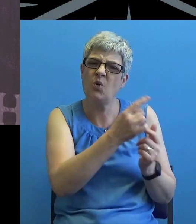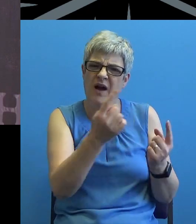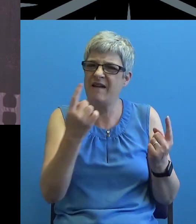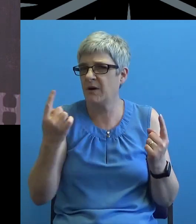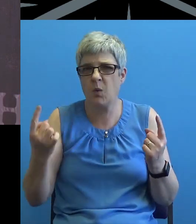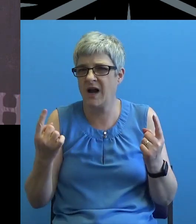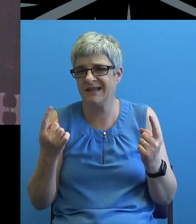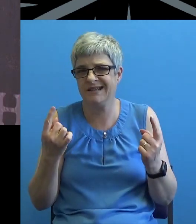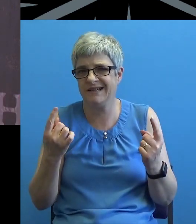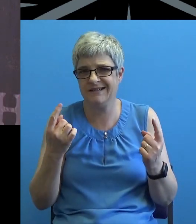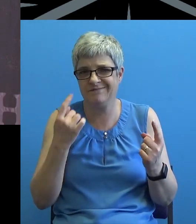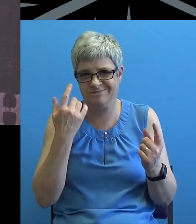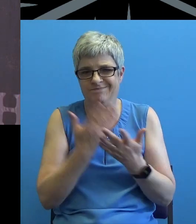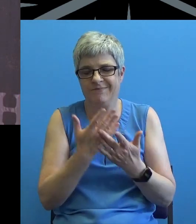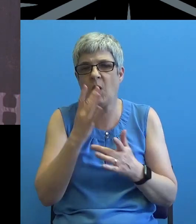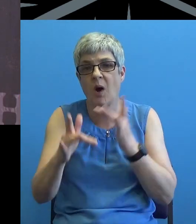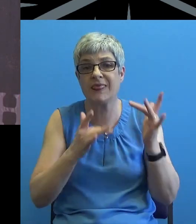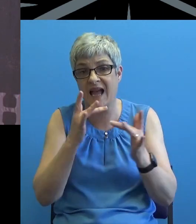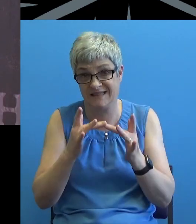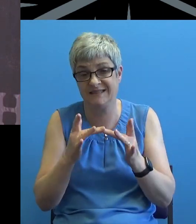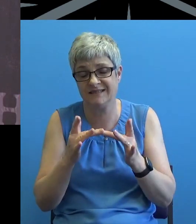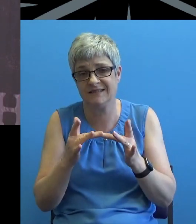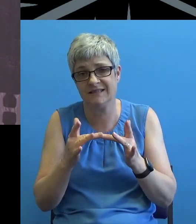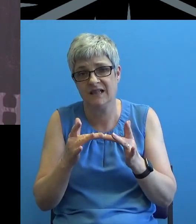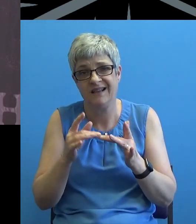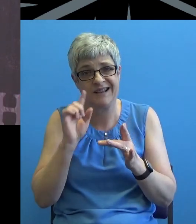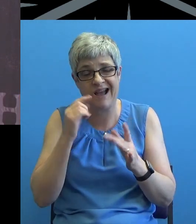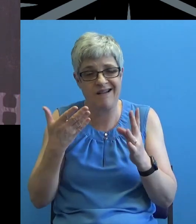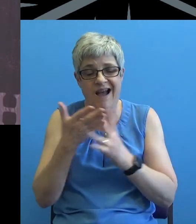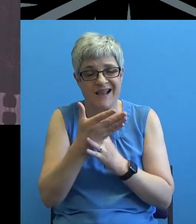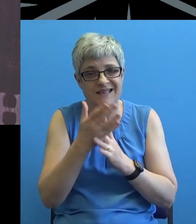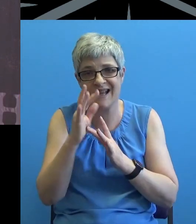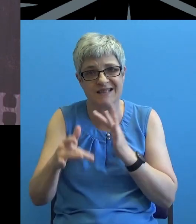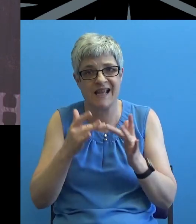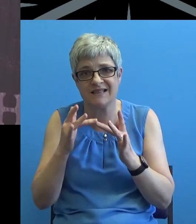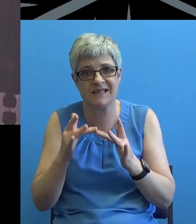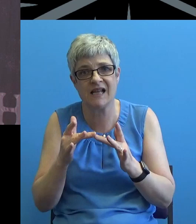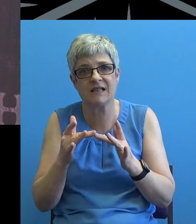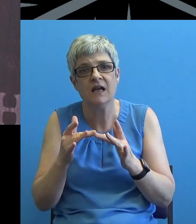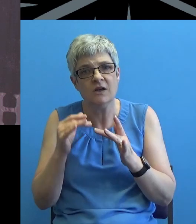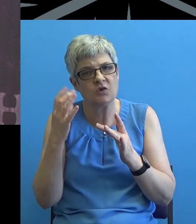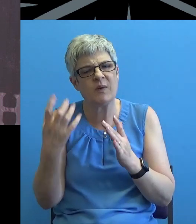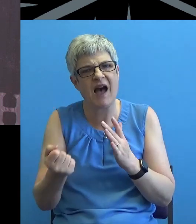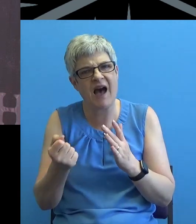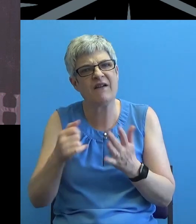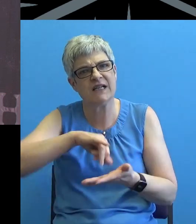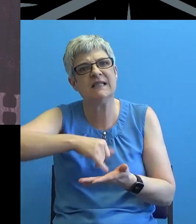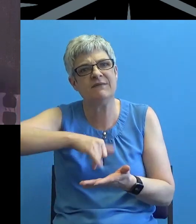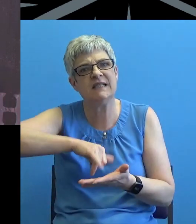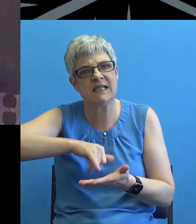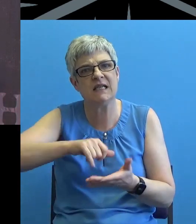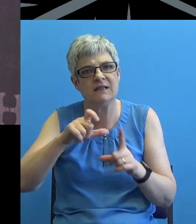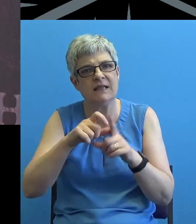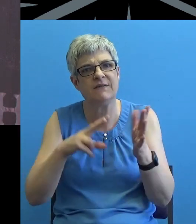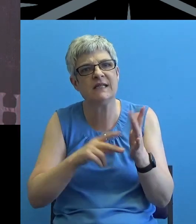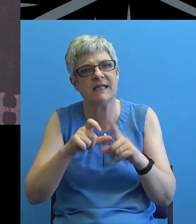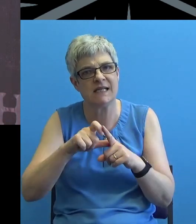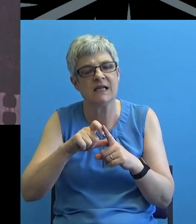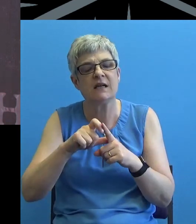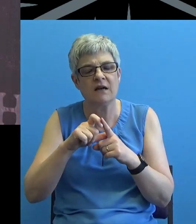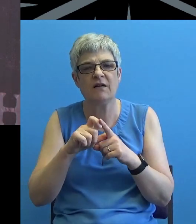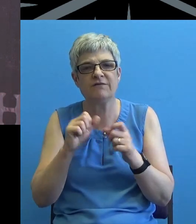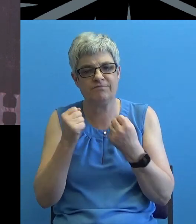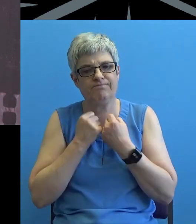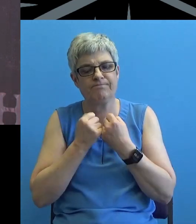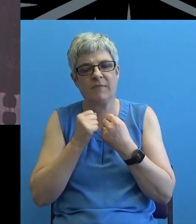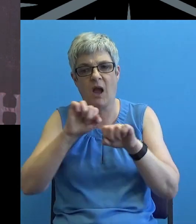Not everyone is, of course, online, and they have access to the internet, and we have been putting together a DVD of some